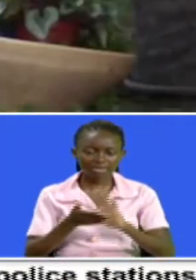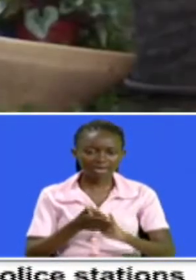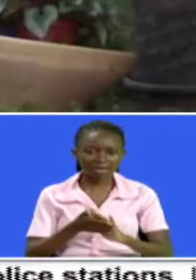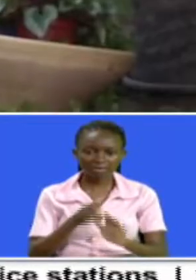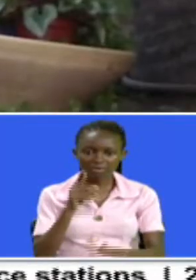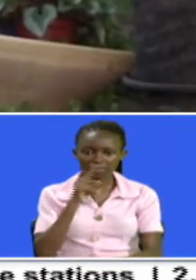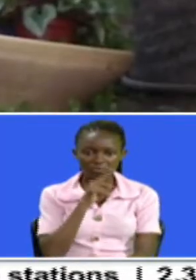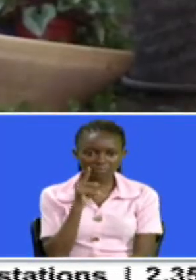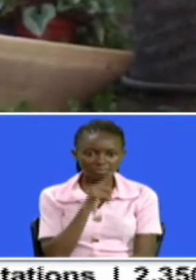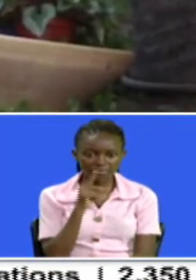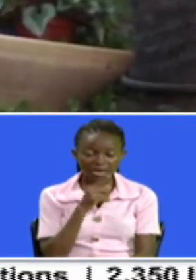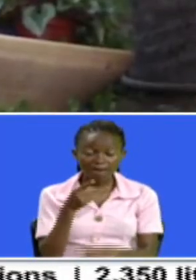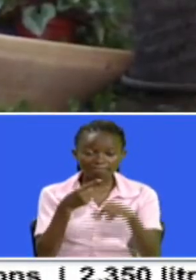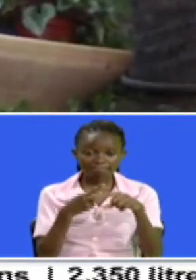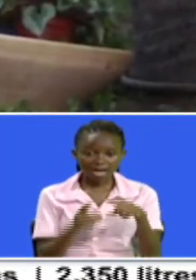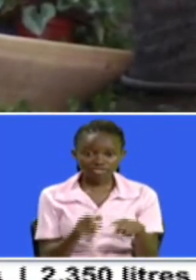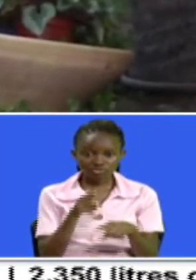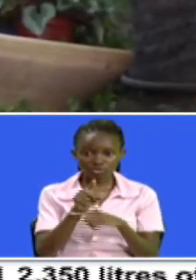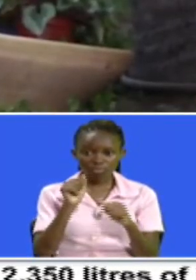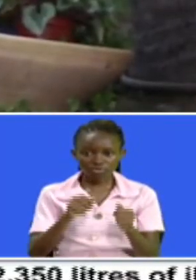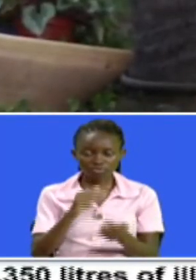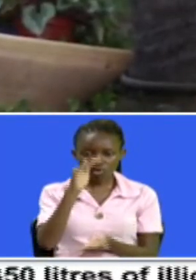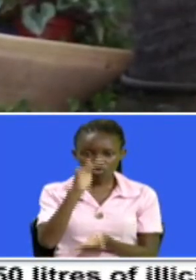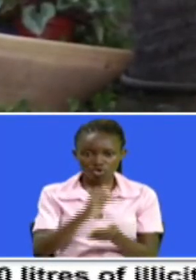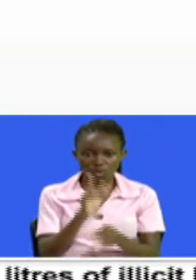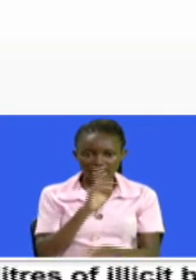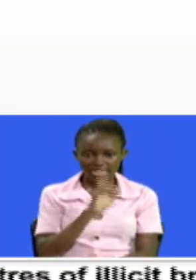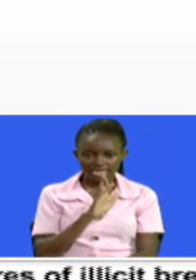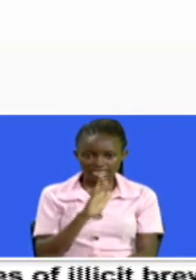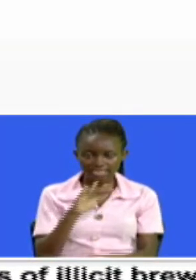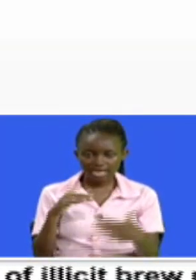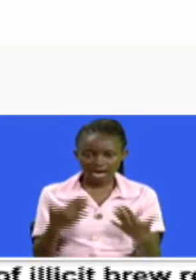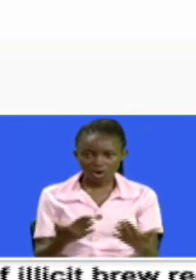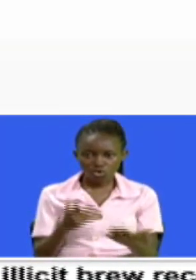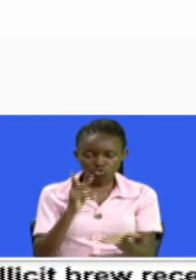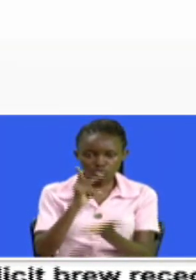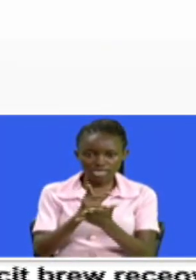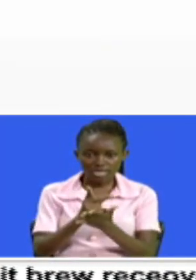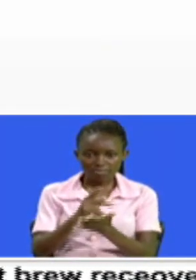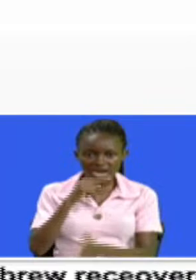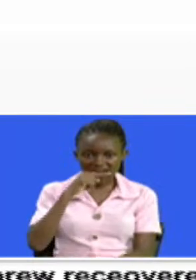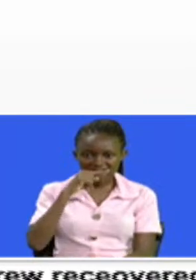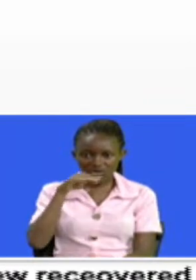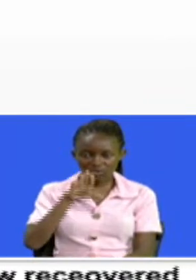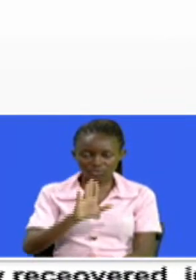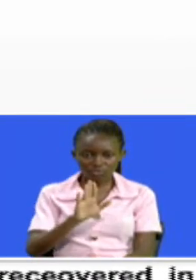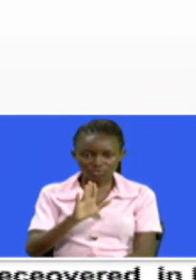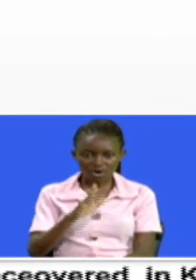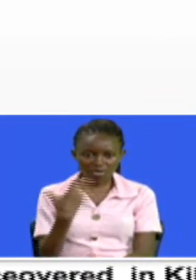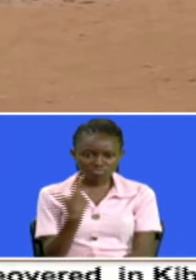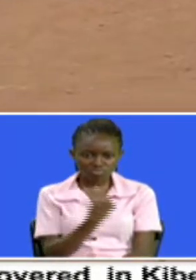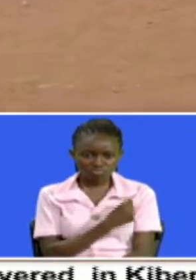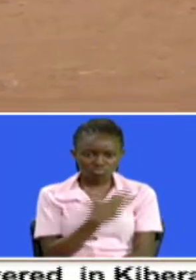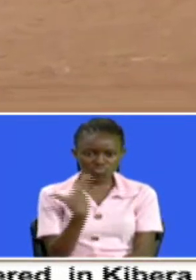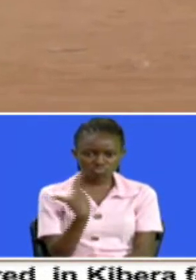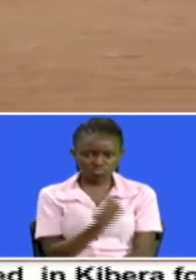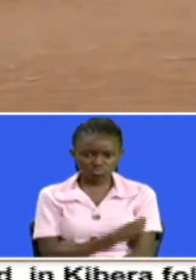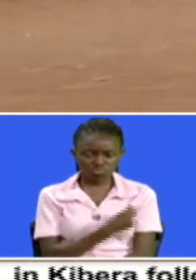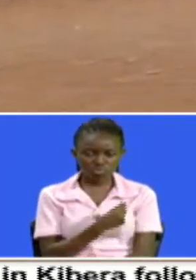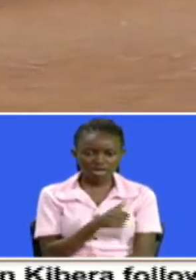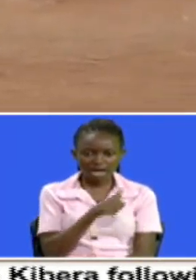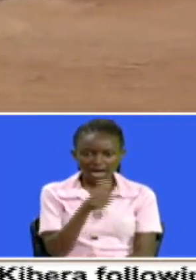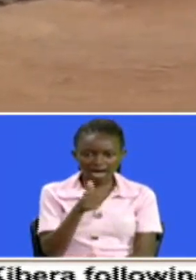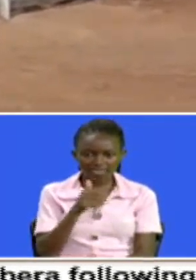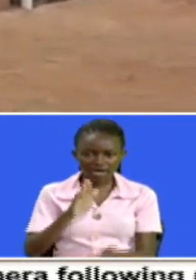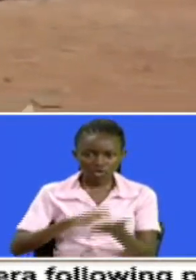fatal. However, you can lower your risk of getting rabies by keeping your dogs up to date on rabies vaccine. Other